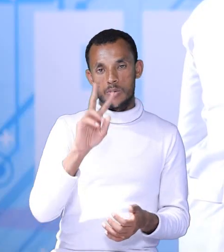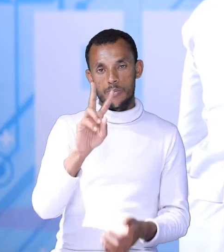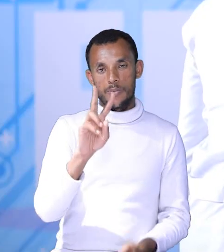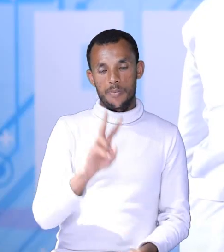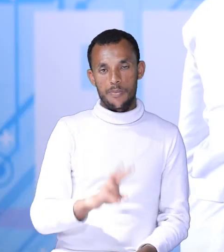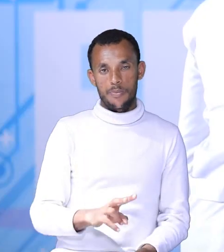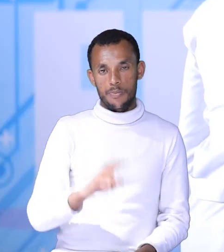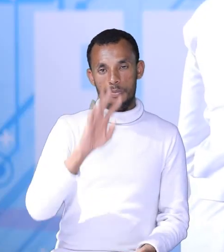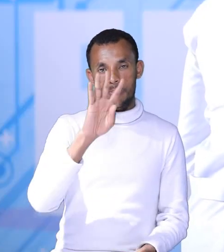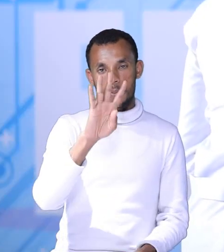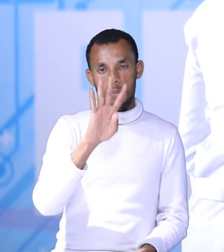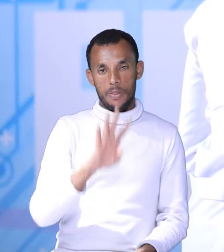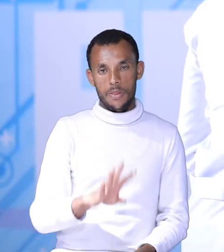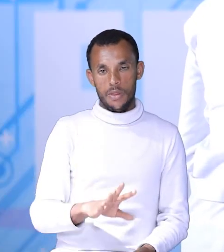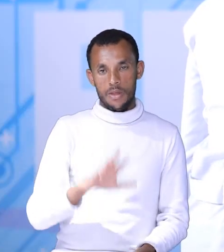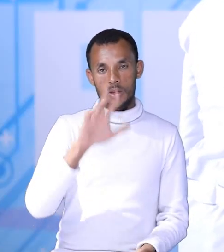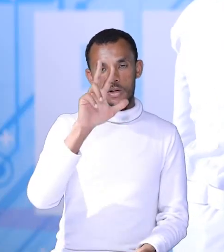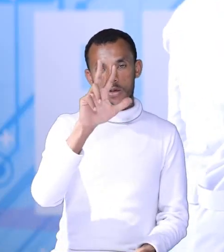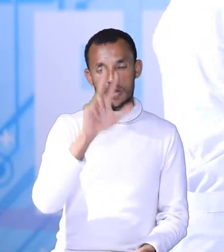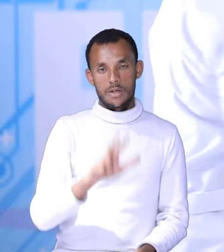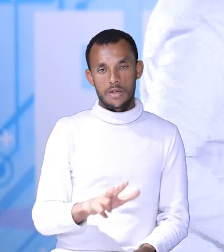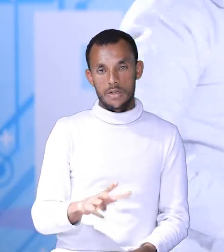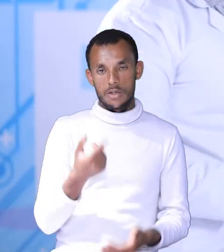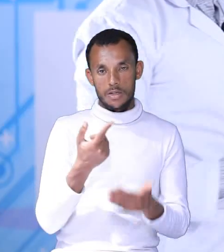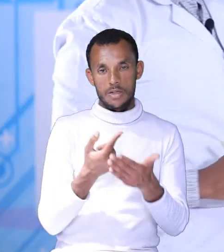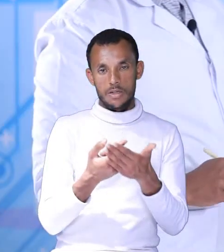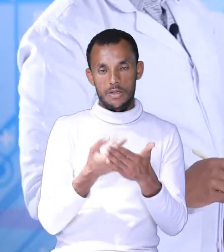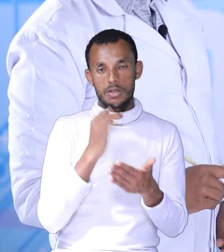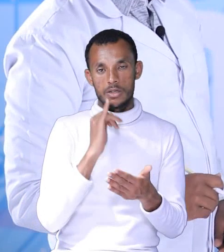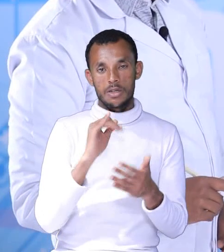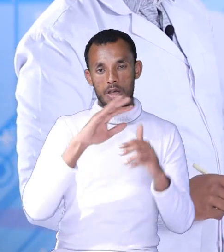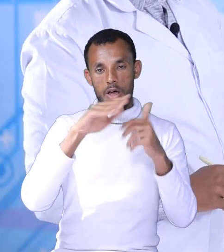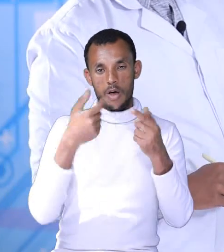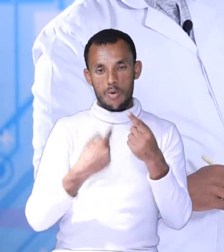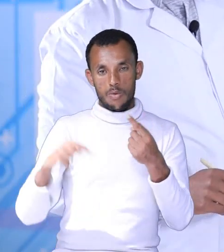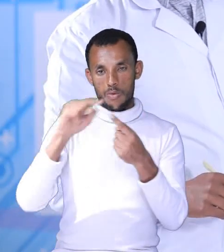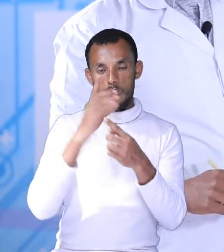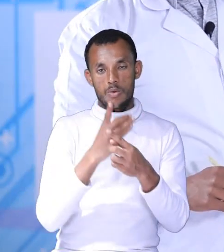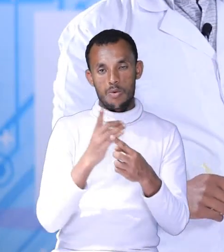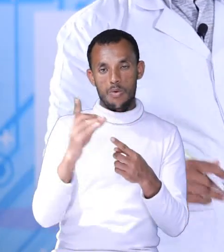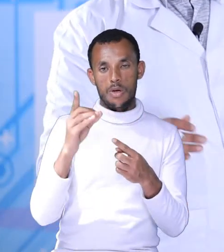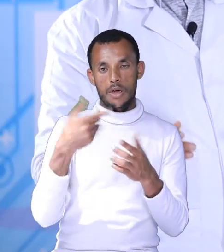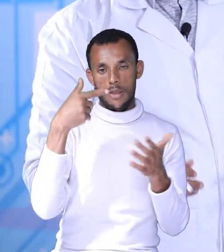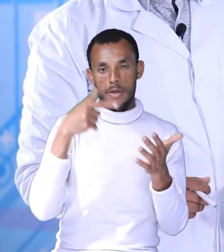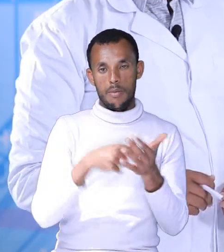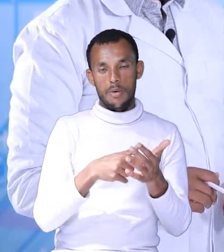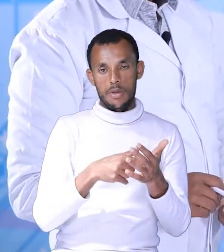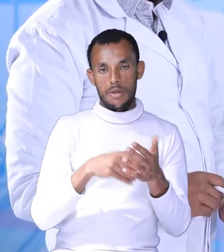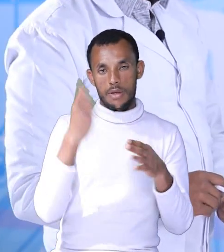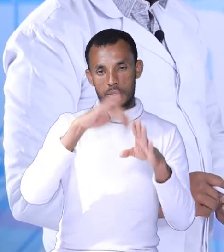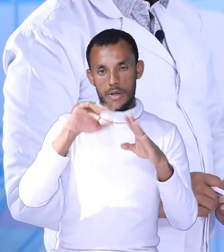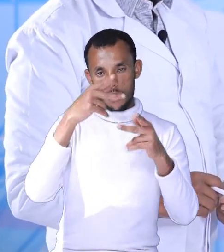2, 4, 3. So this is how to locate a point in